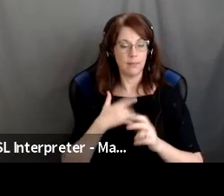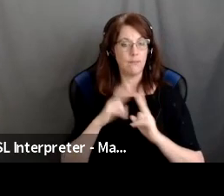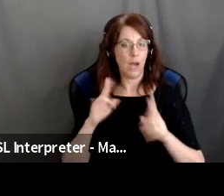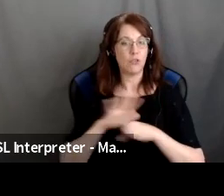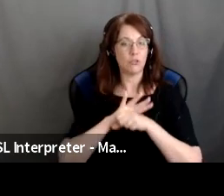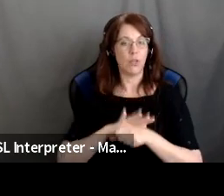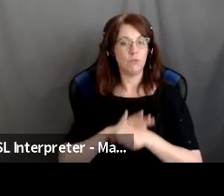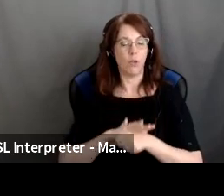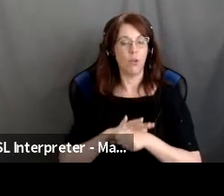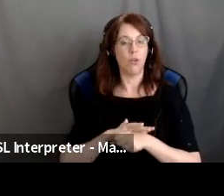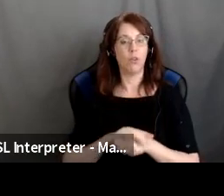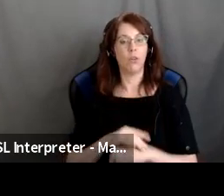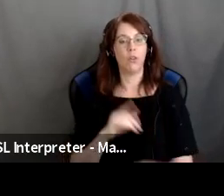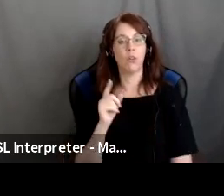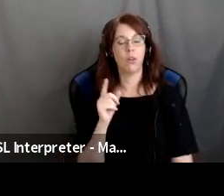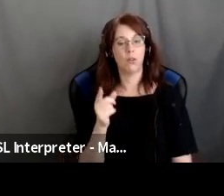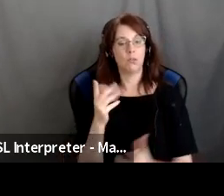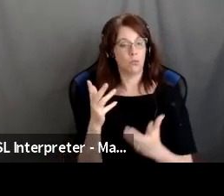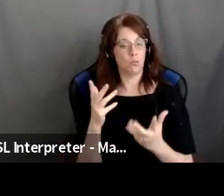So you want to